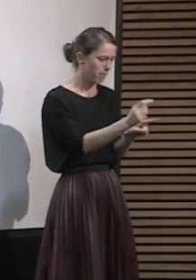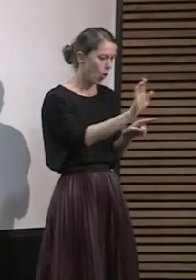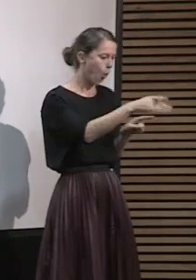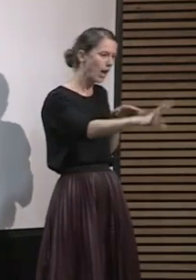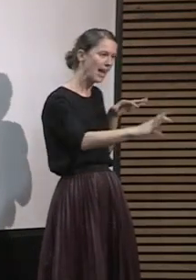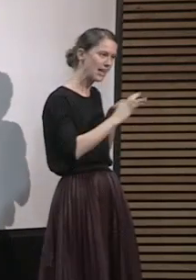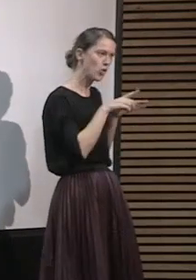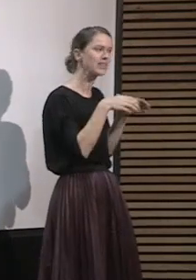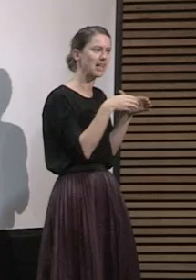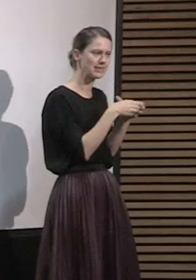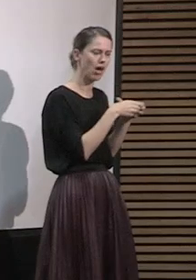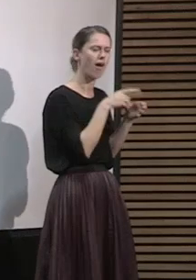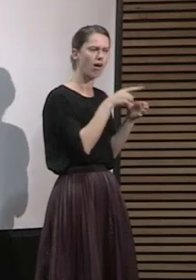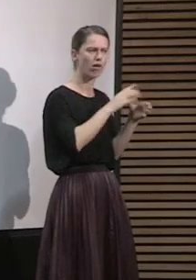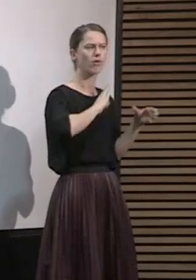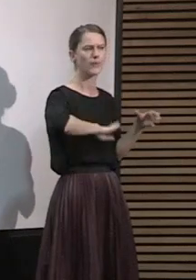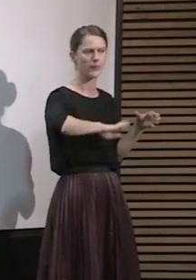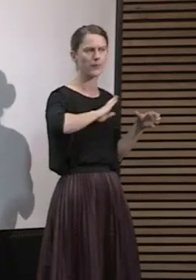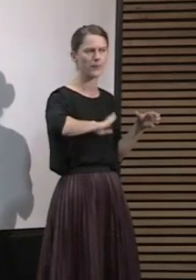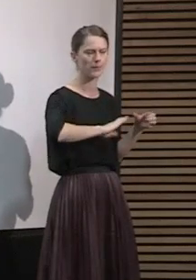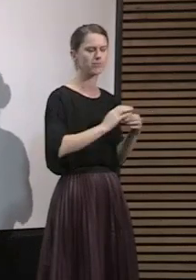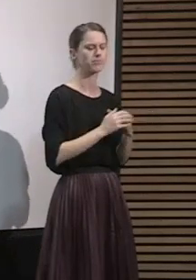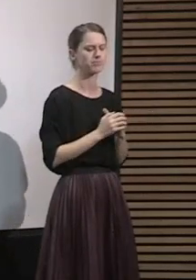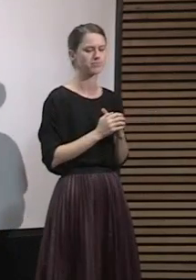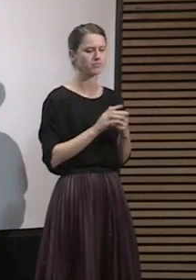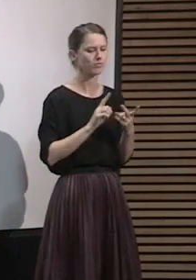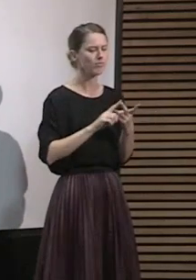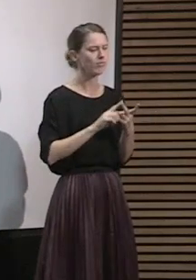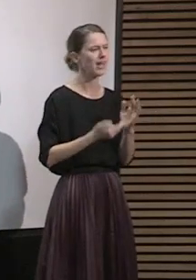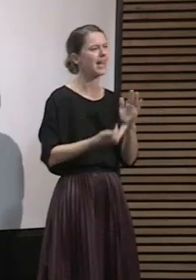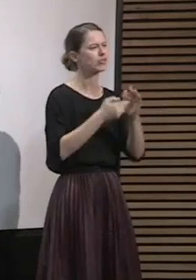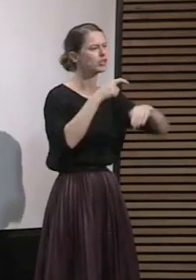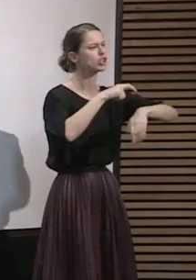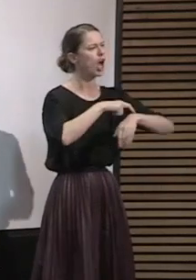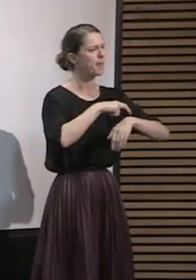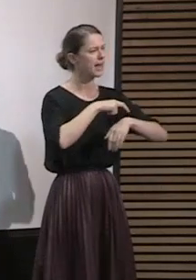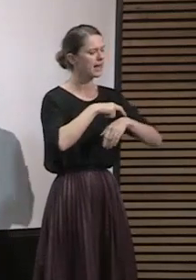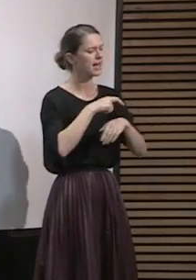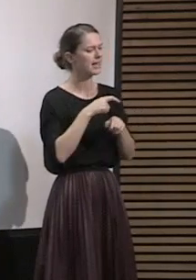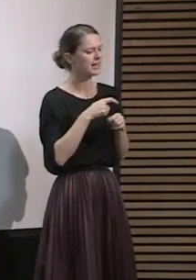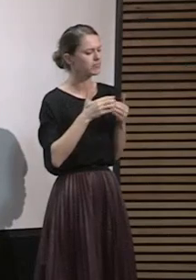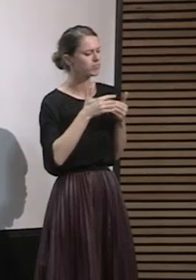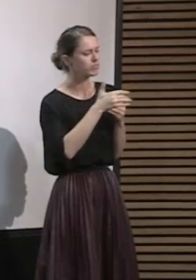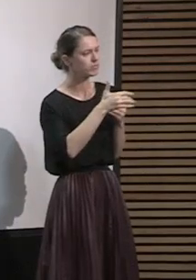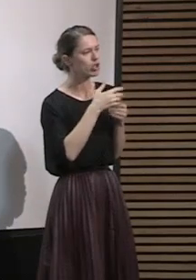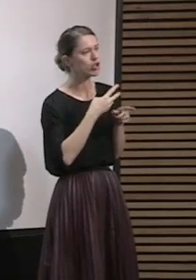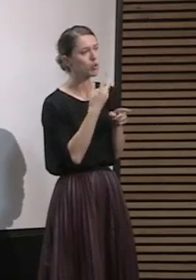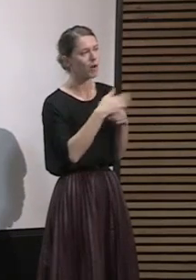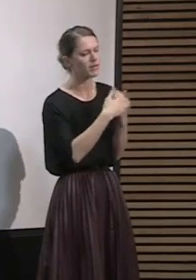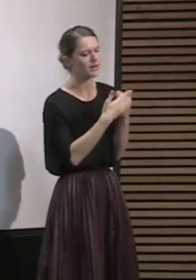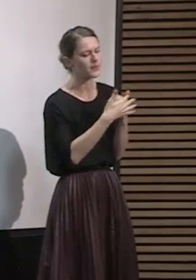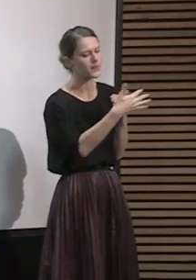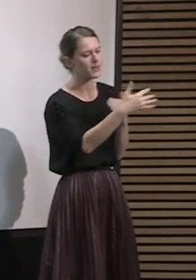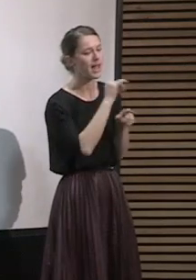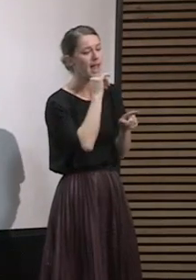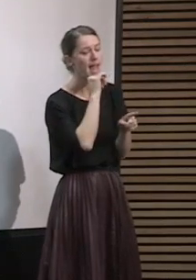cluster. So that's one thing that gives us confidence. Time gives us that additional confidence, because if there were additional cases, we would start